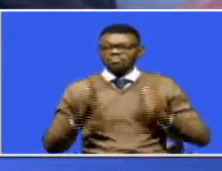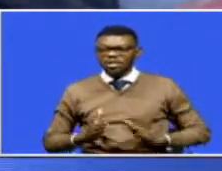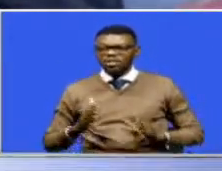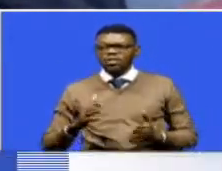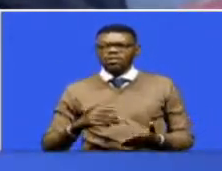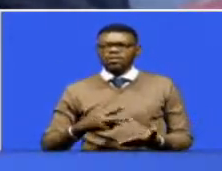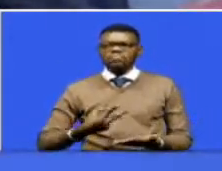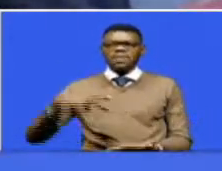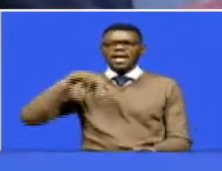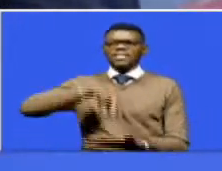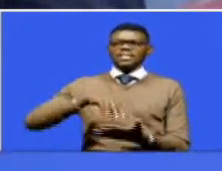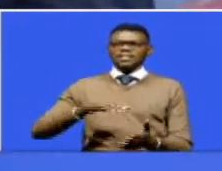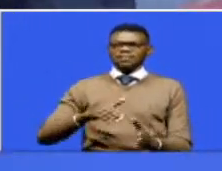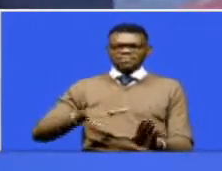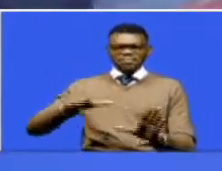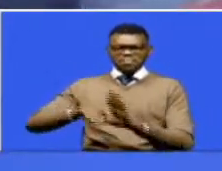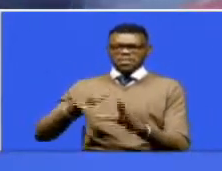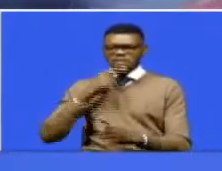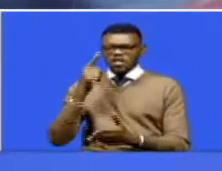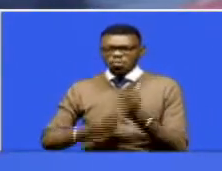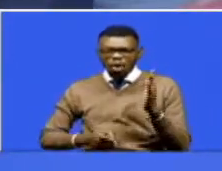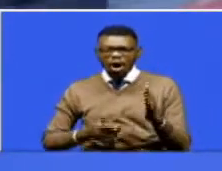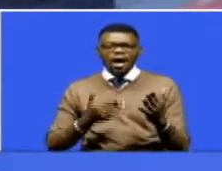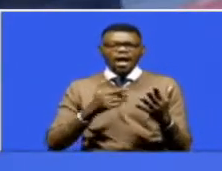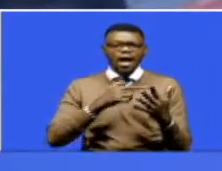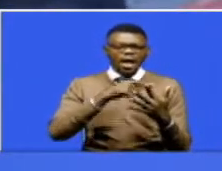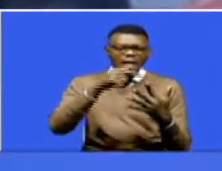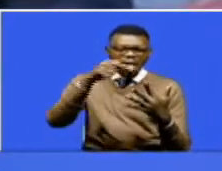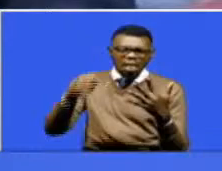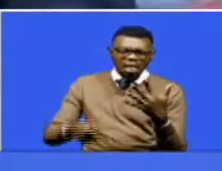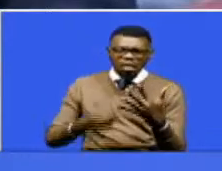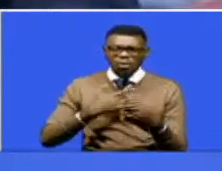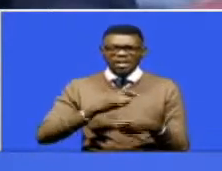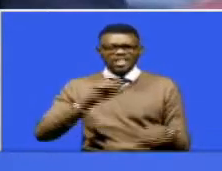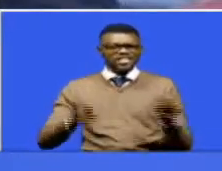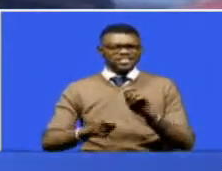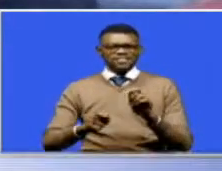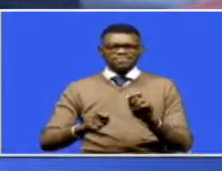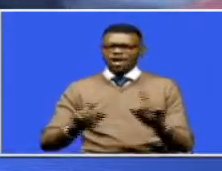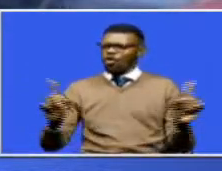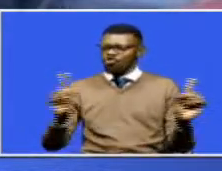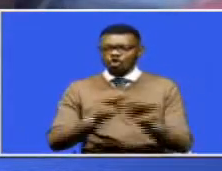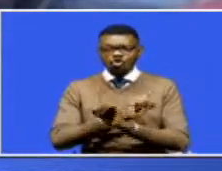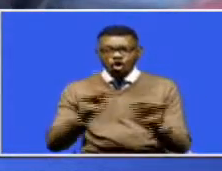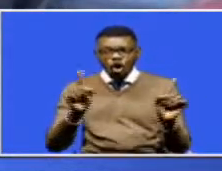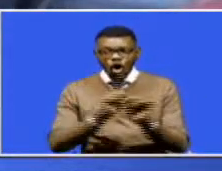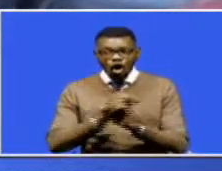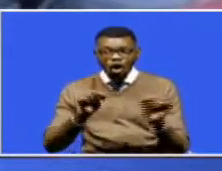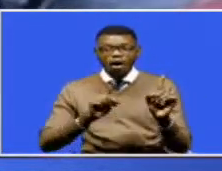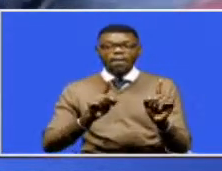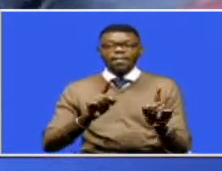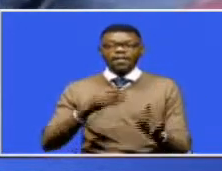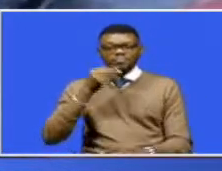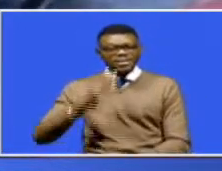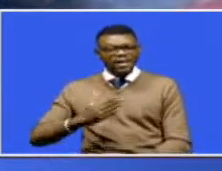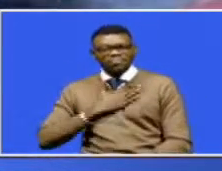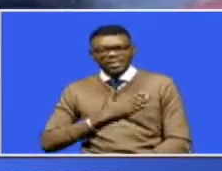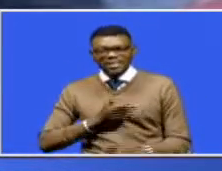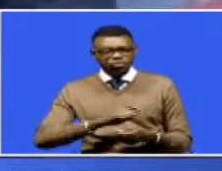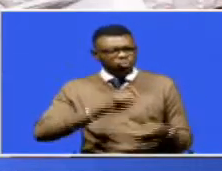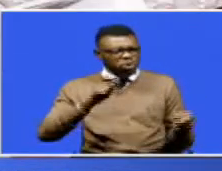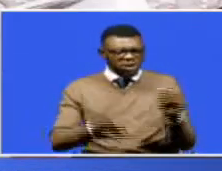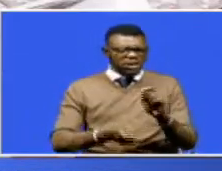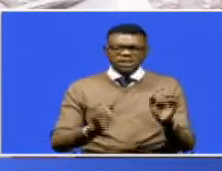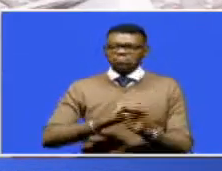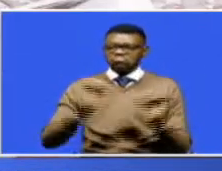on the floor of the House, a member, says, this is Mr. Speaker, let us not mutilate this bill, Mr. Speaker, in this House, Mr.